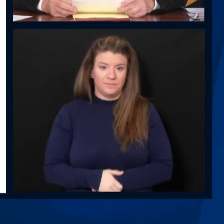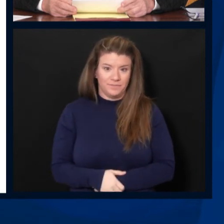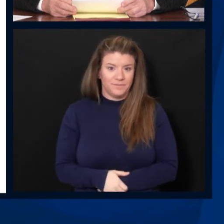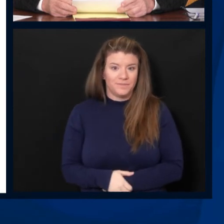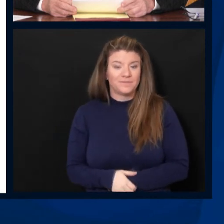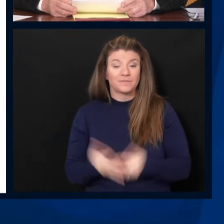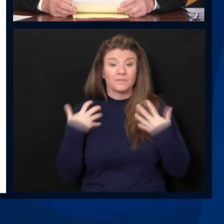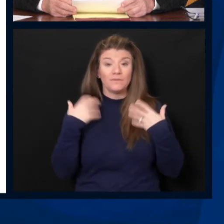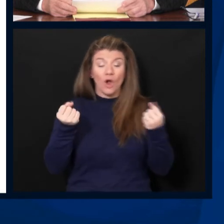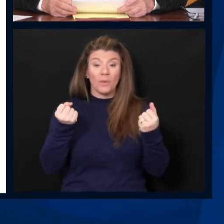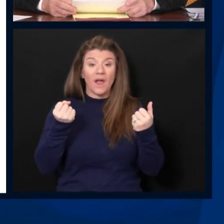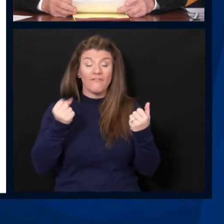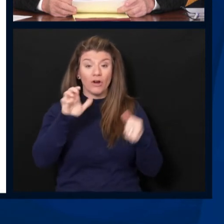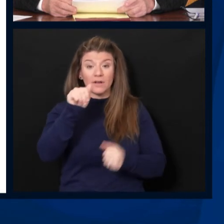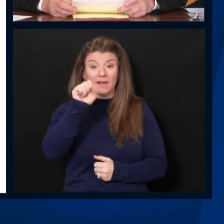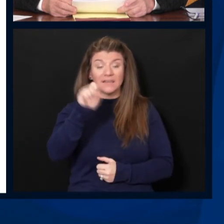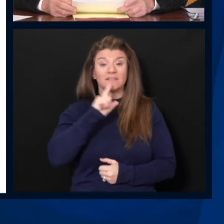recovered cases are